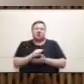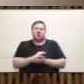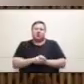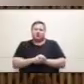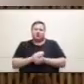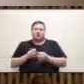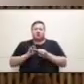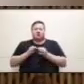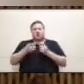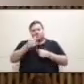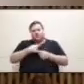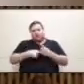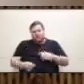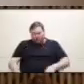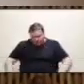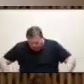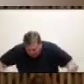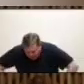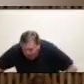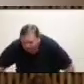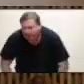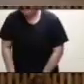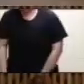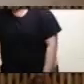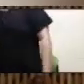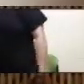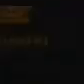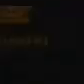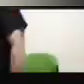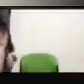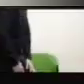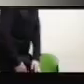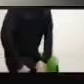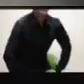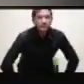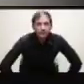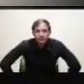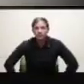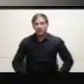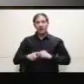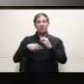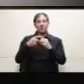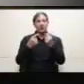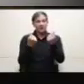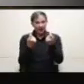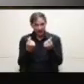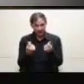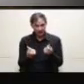Follow up, 30 seconds. Thank you so much. On your financials,